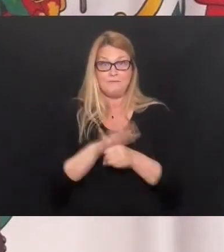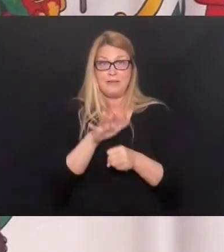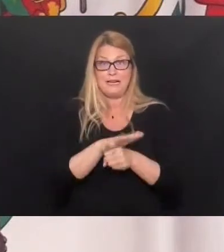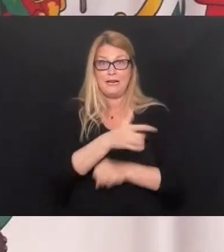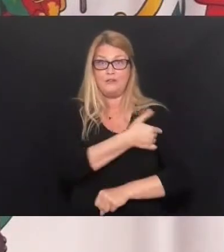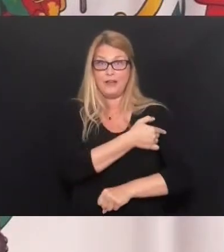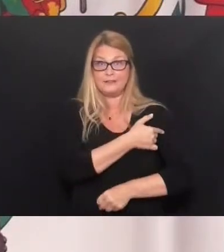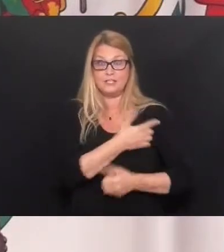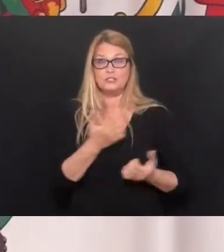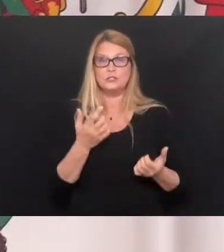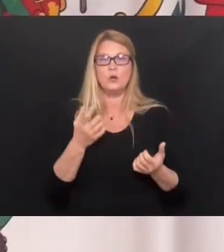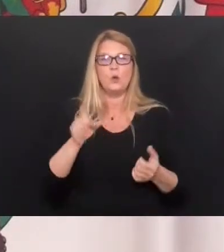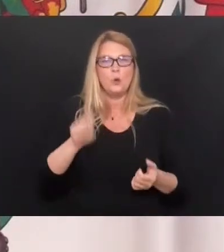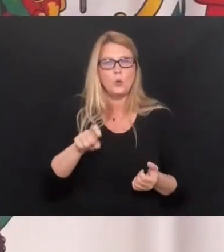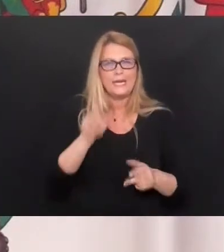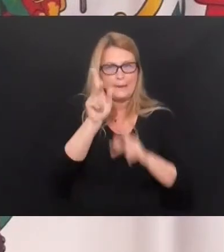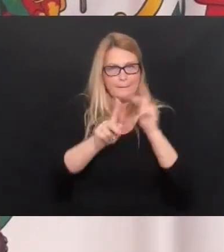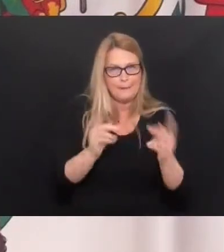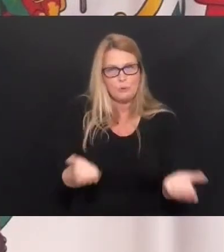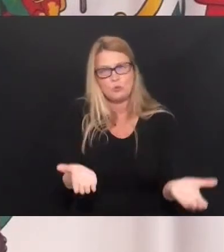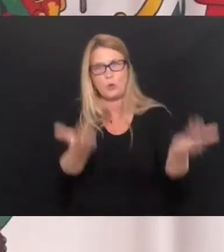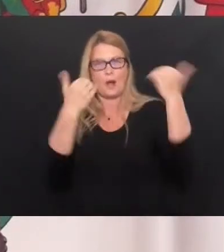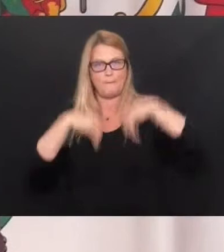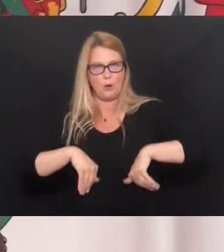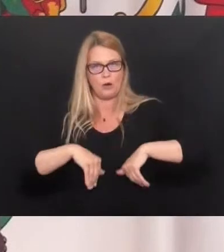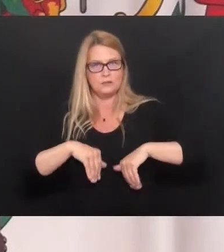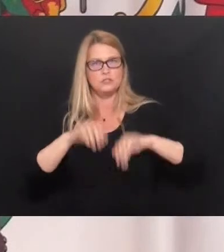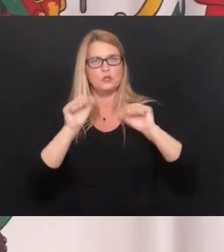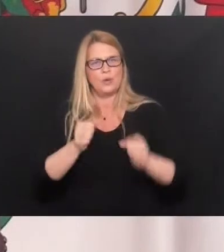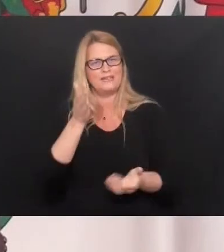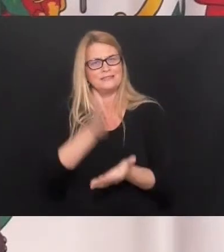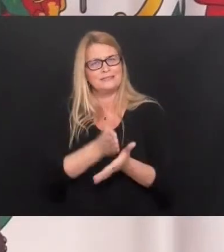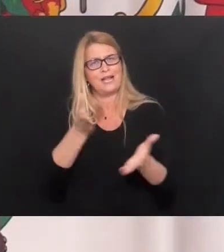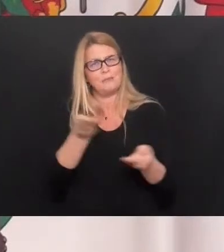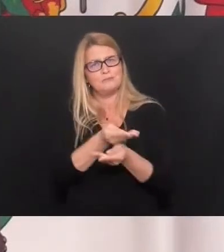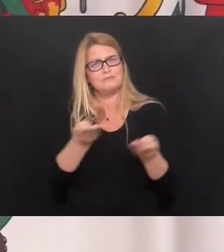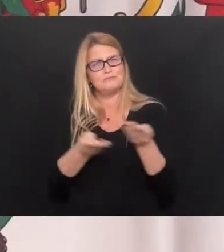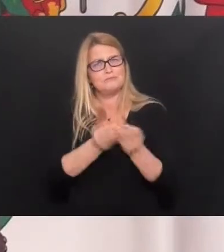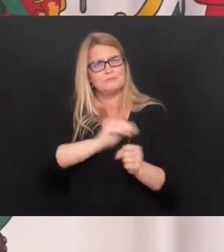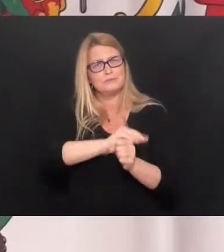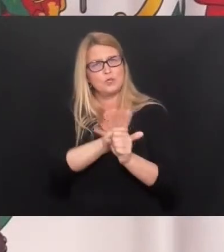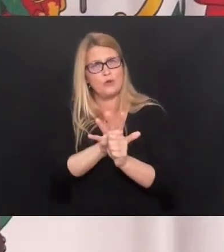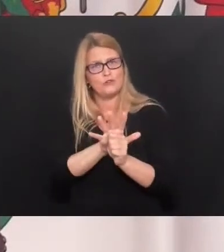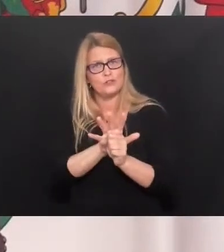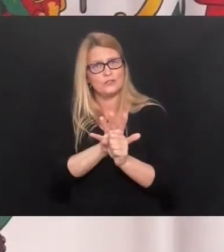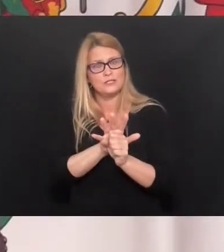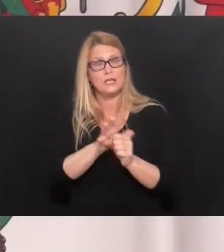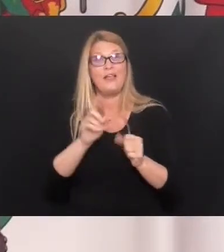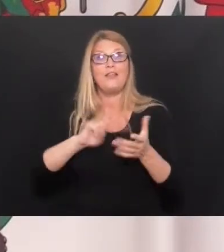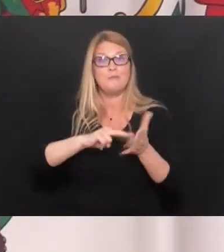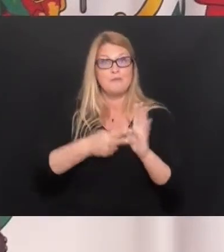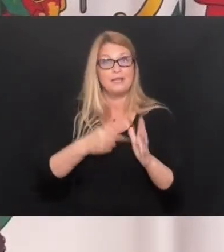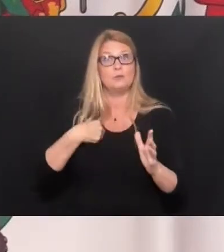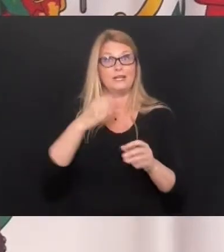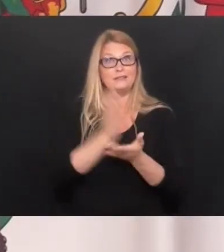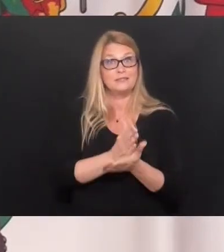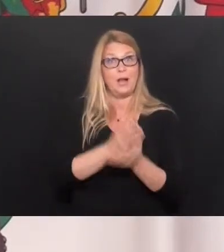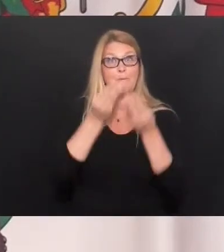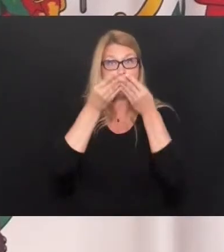Now all we need to do is get them in people's arms and we can stop this thing. We can surely stop the mask. We can stop